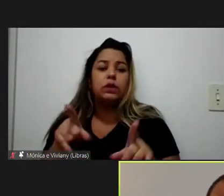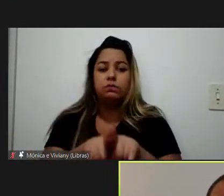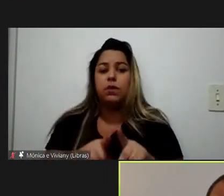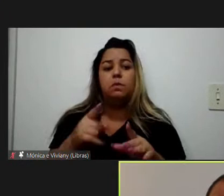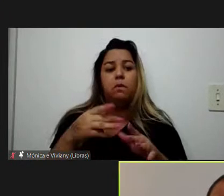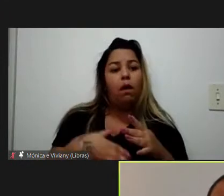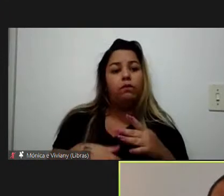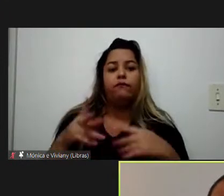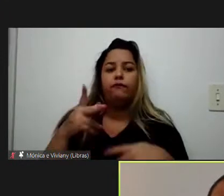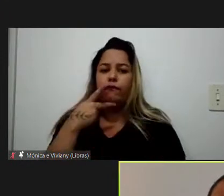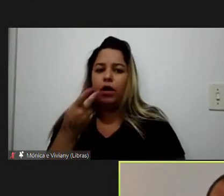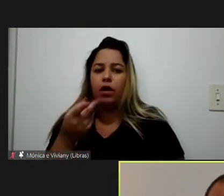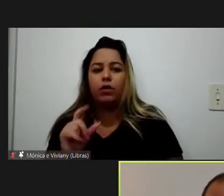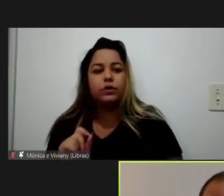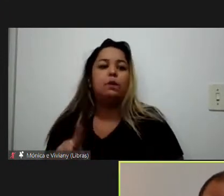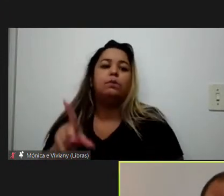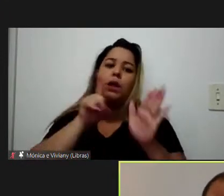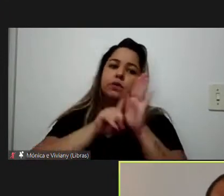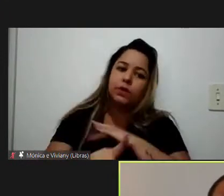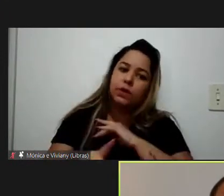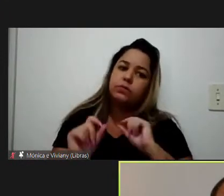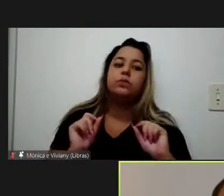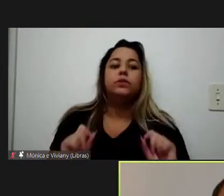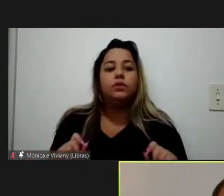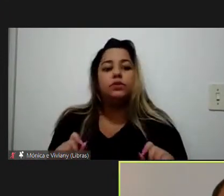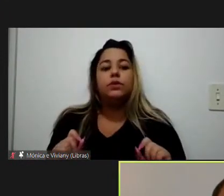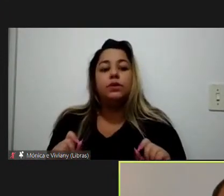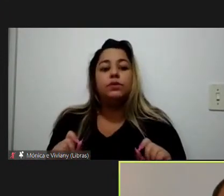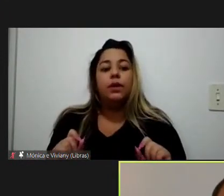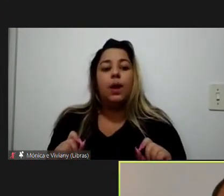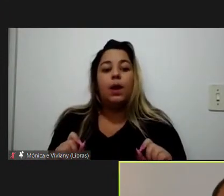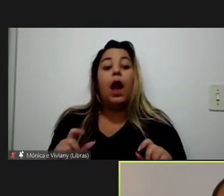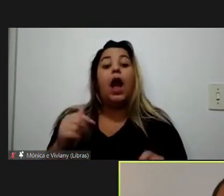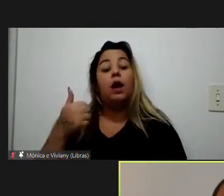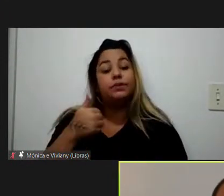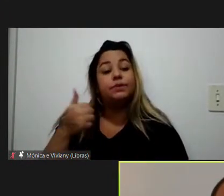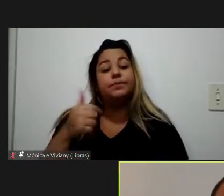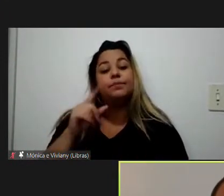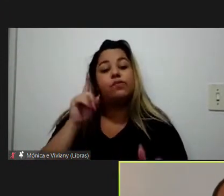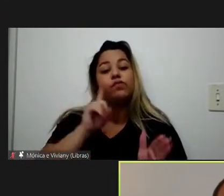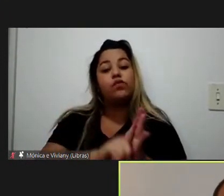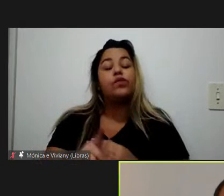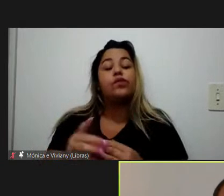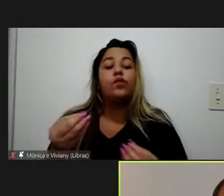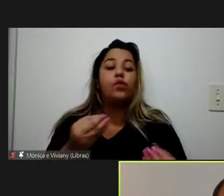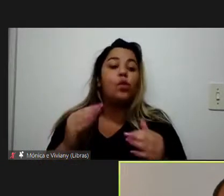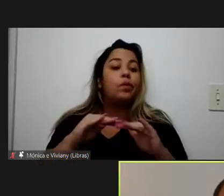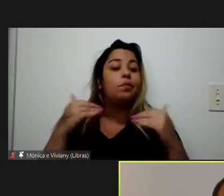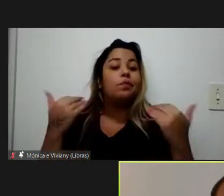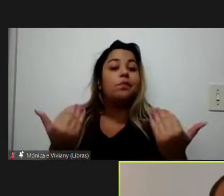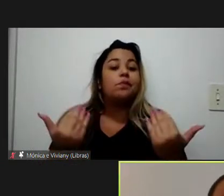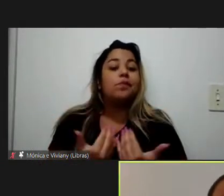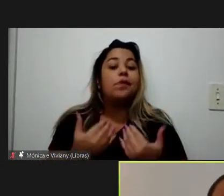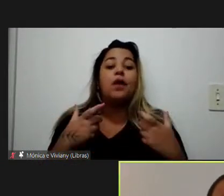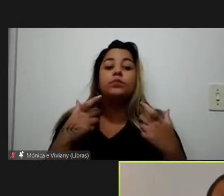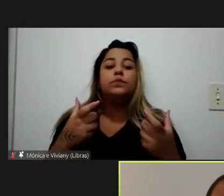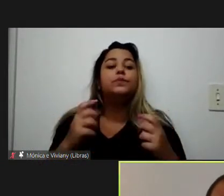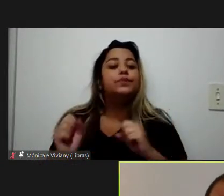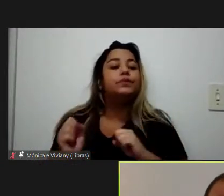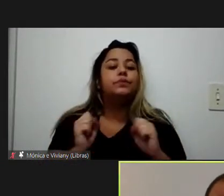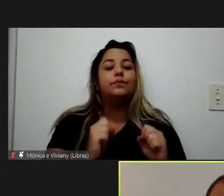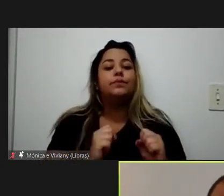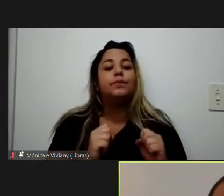questions, the first question of how local communities can be empowered to take action on